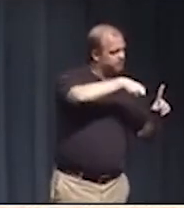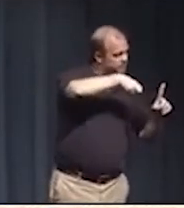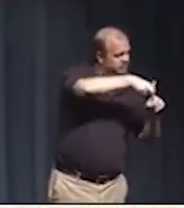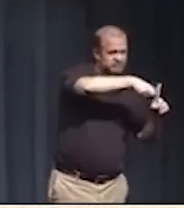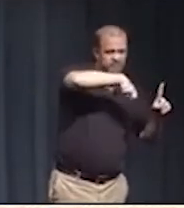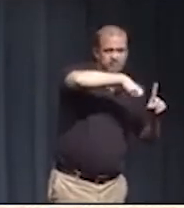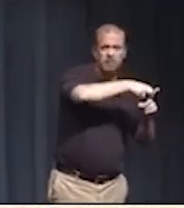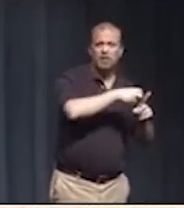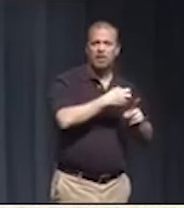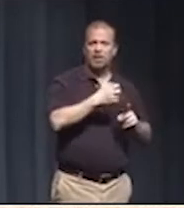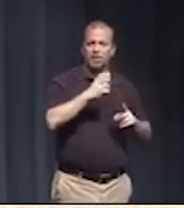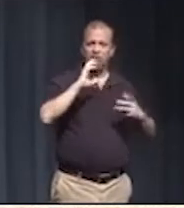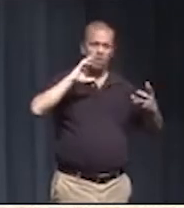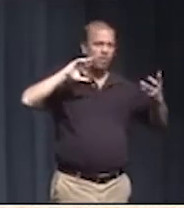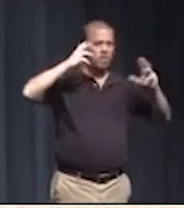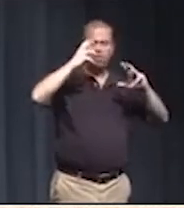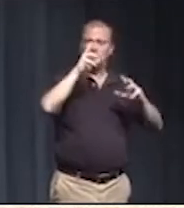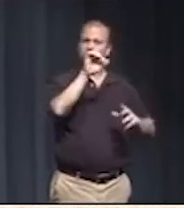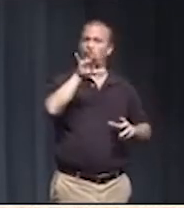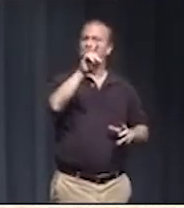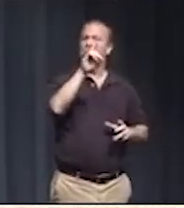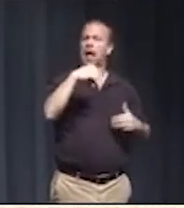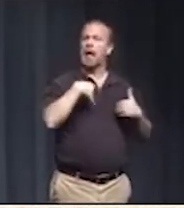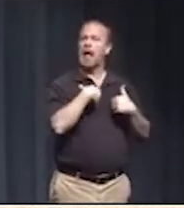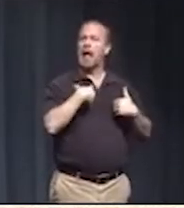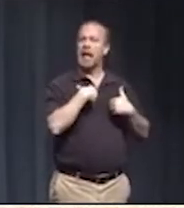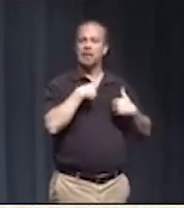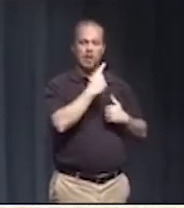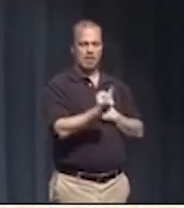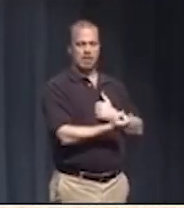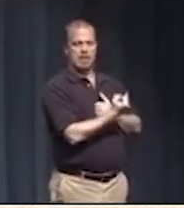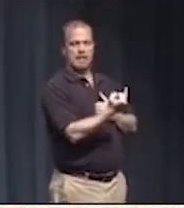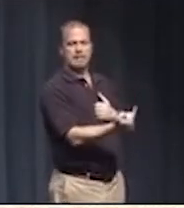dealing with wild animals, dealing with isolation.